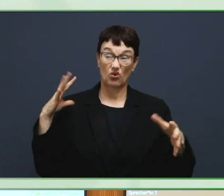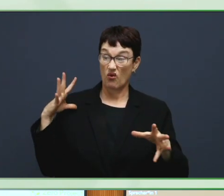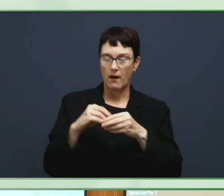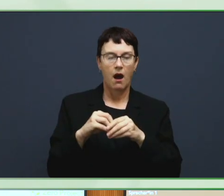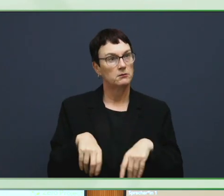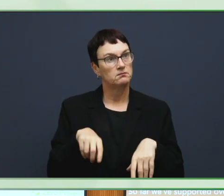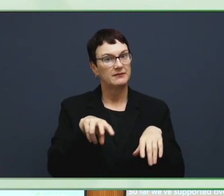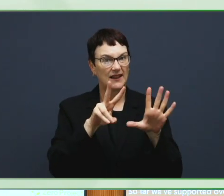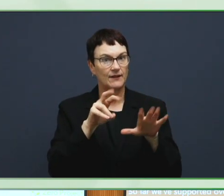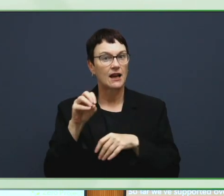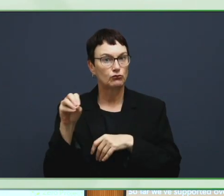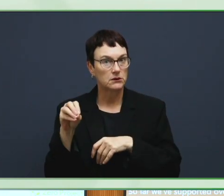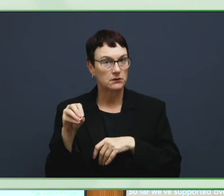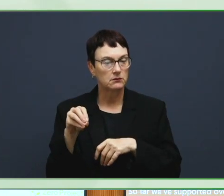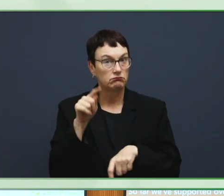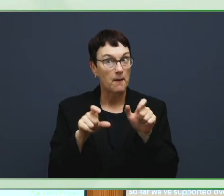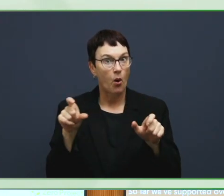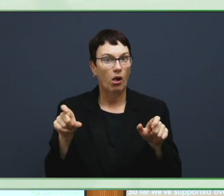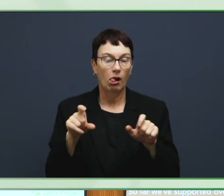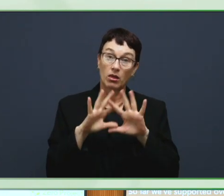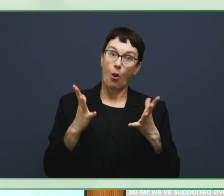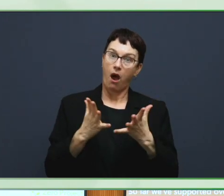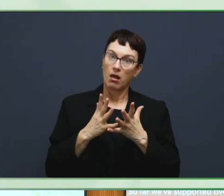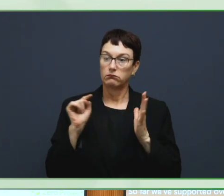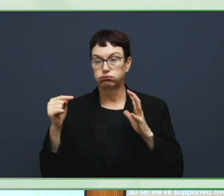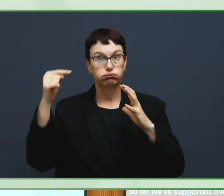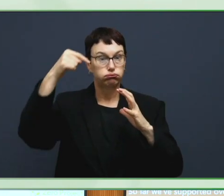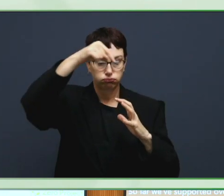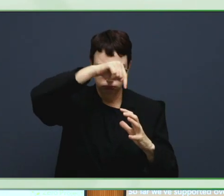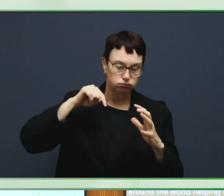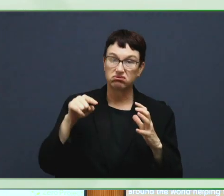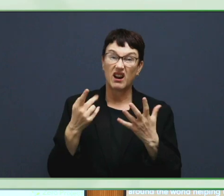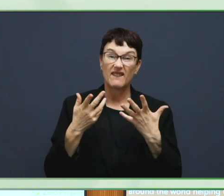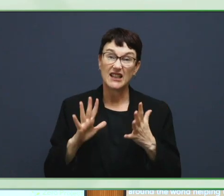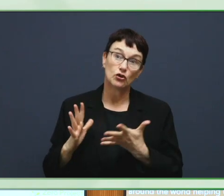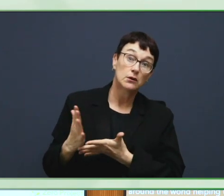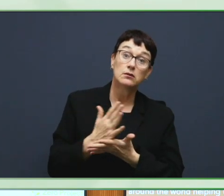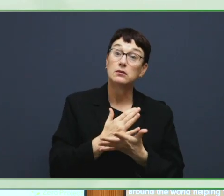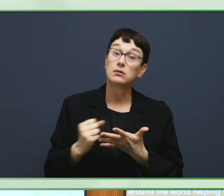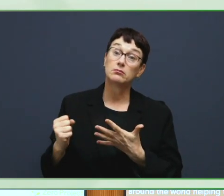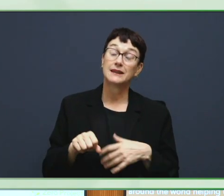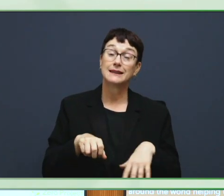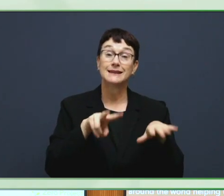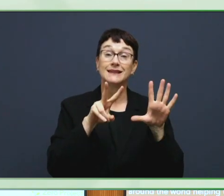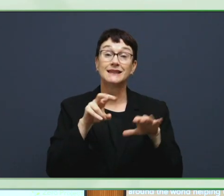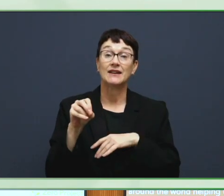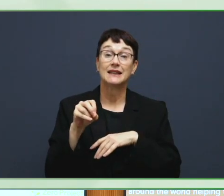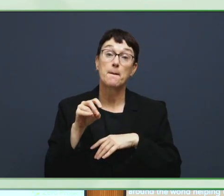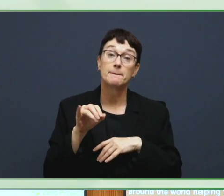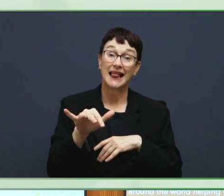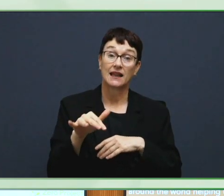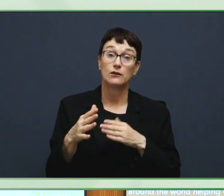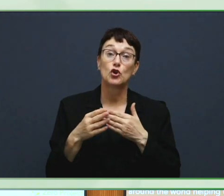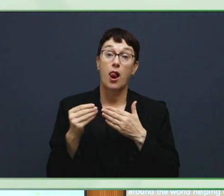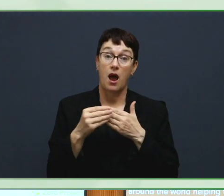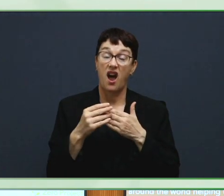world, helping them gain access to over $70 million in funding, revenues, and